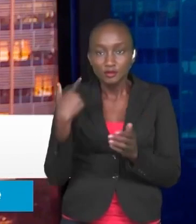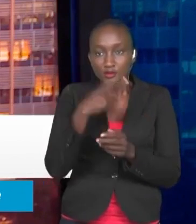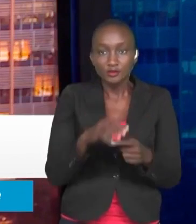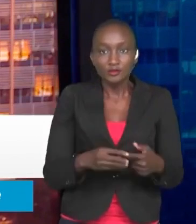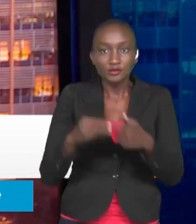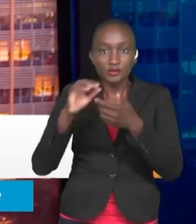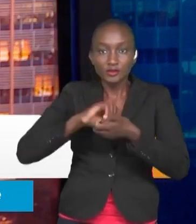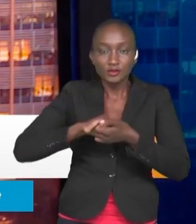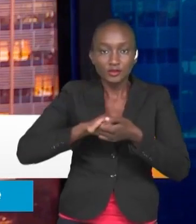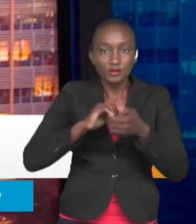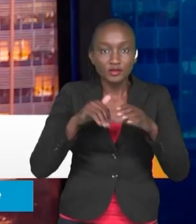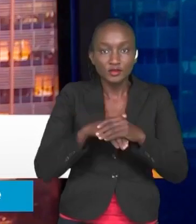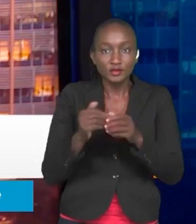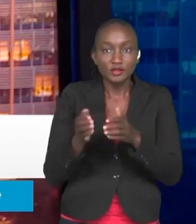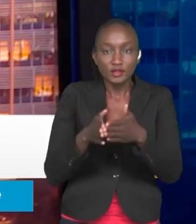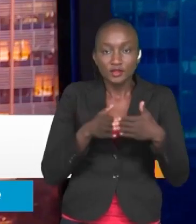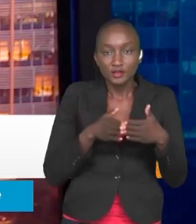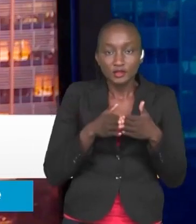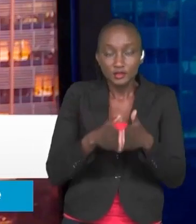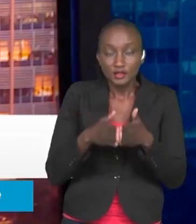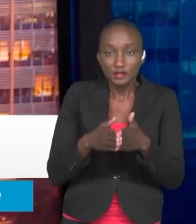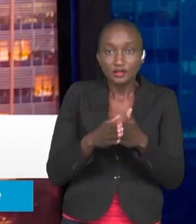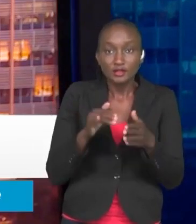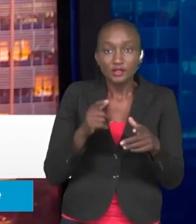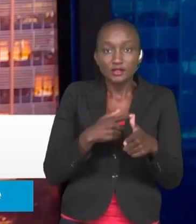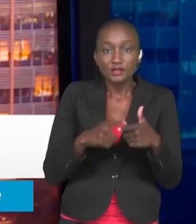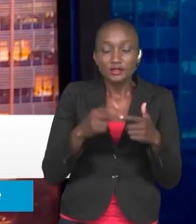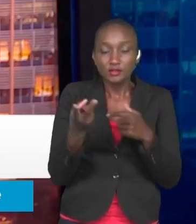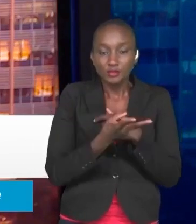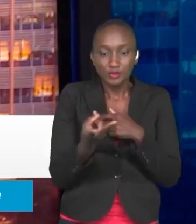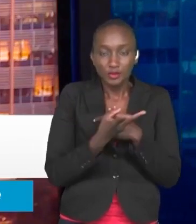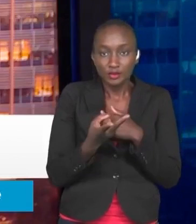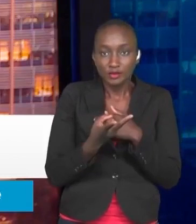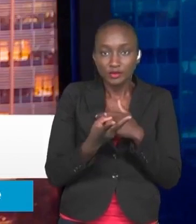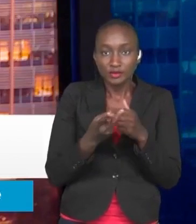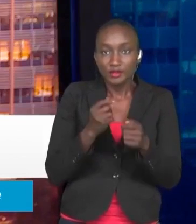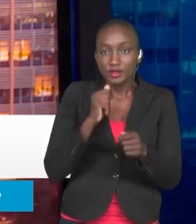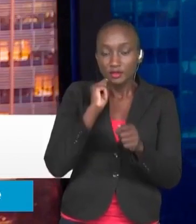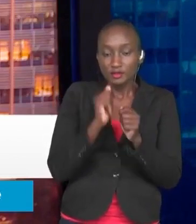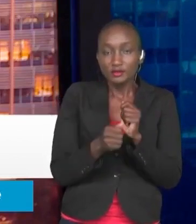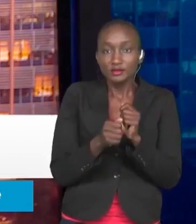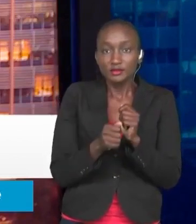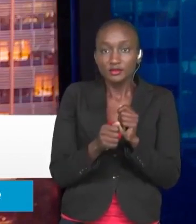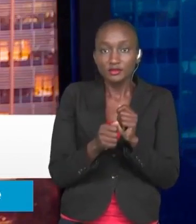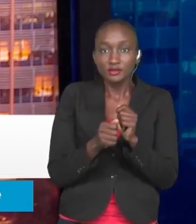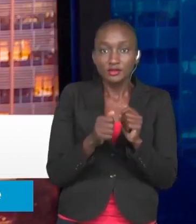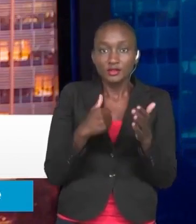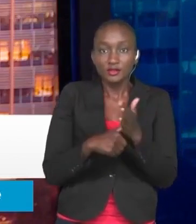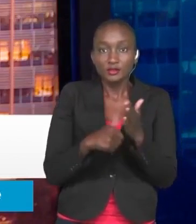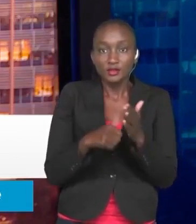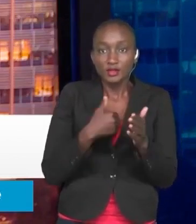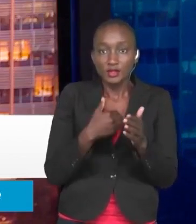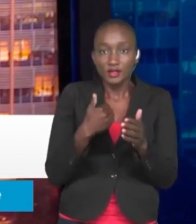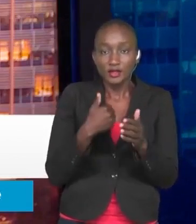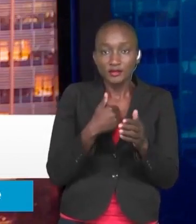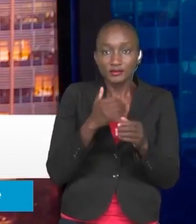have engaged in sexual intercourse, then both should be charged. Mm-hmm. It is not only The problem is that there's a